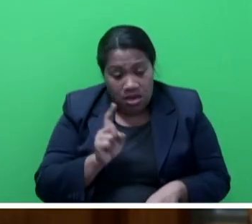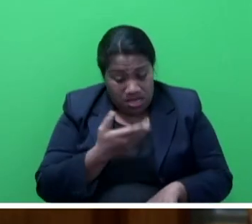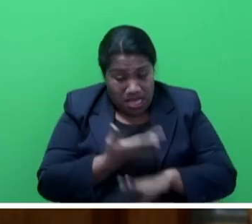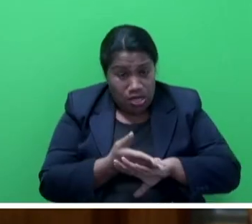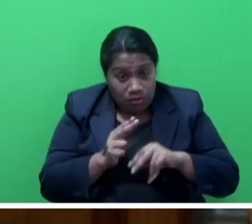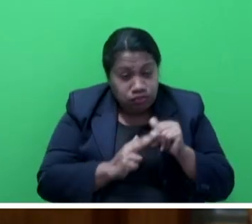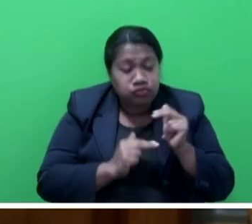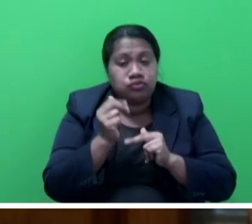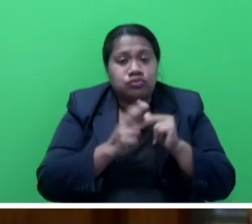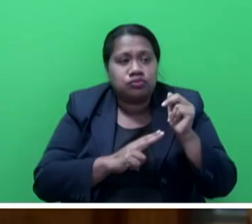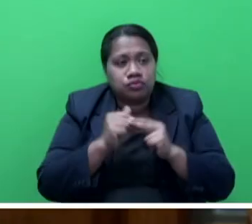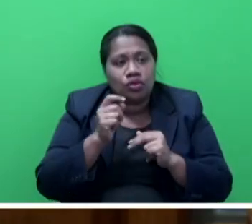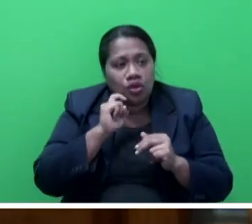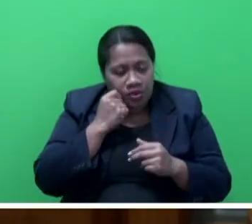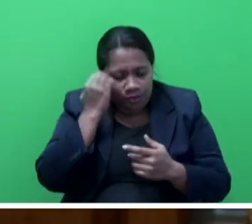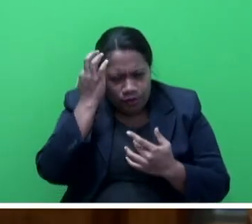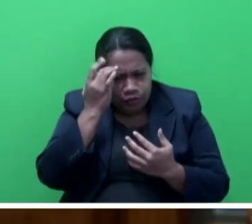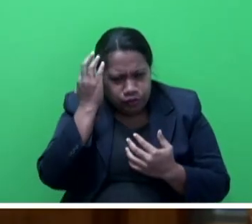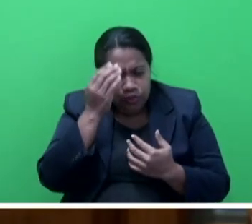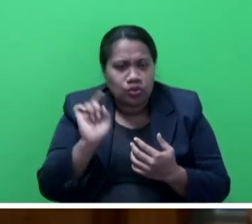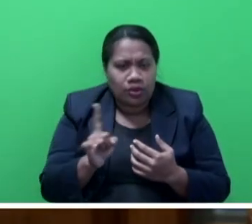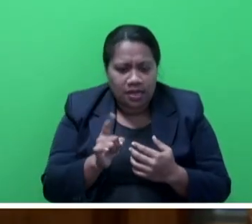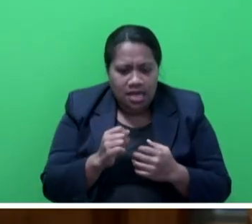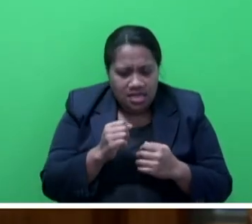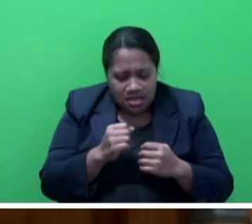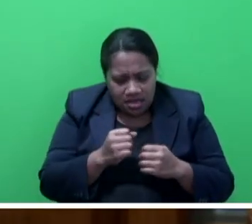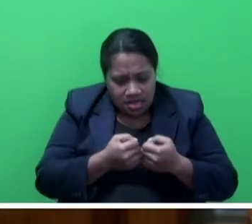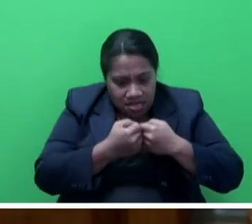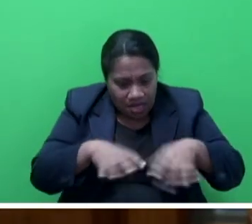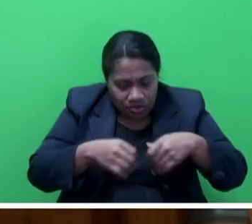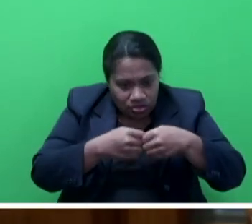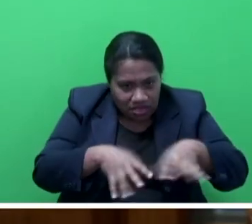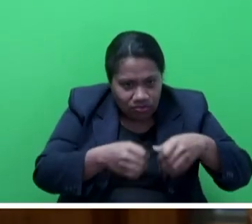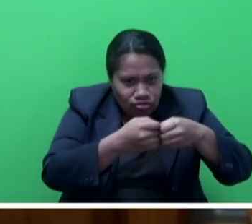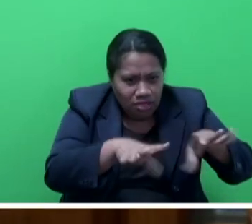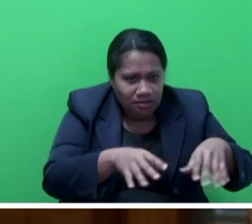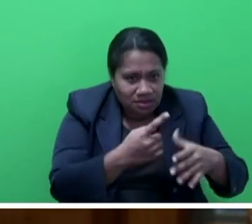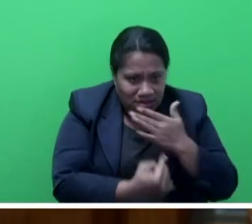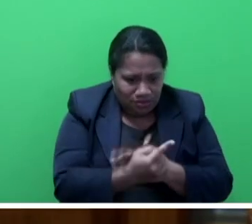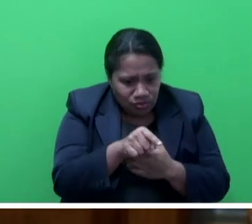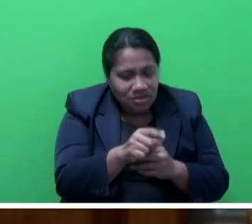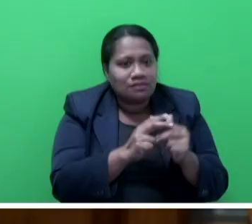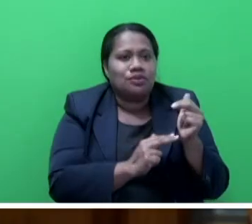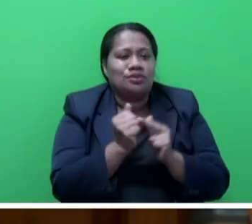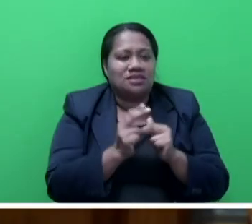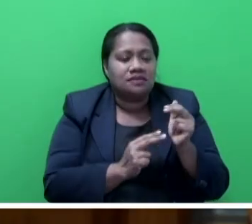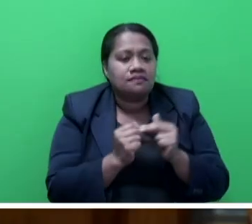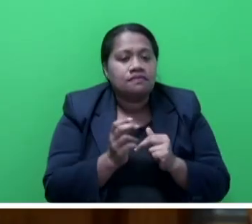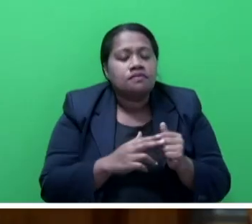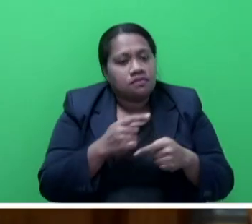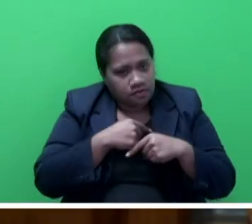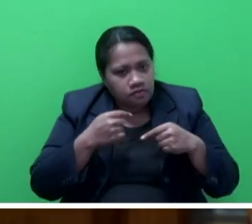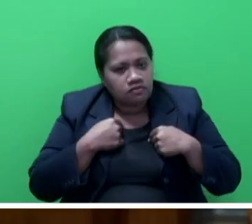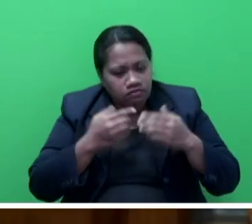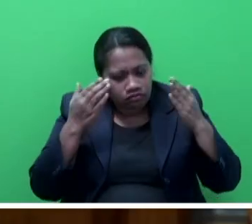will take into consideration the structural damages that have been made to these buildings. We will definitely work,